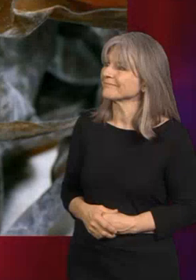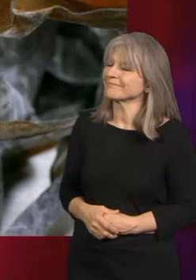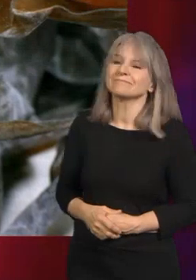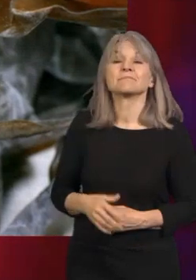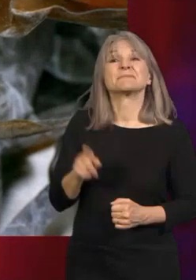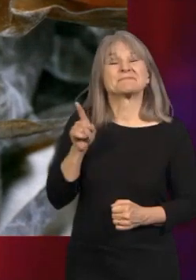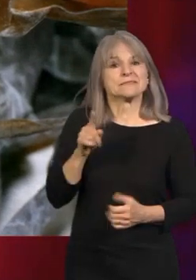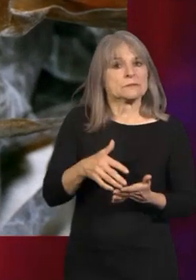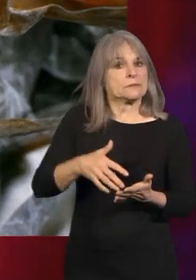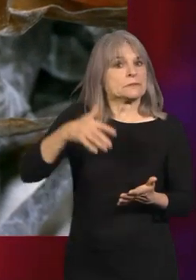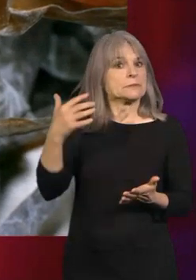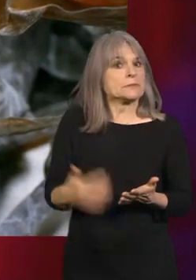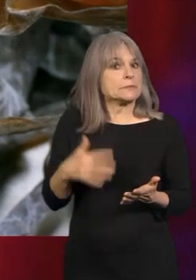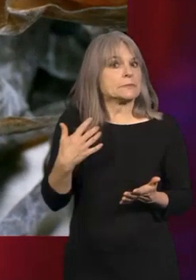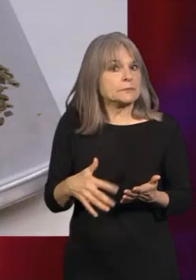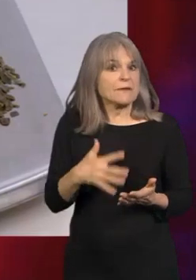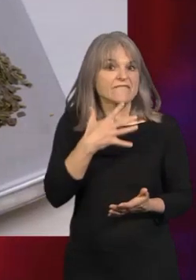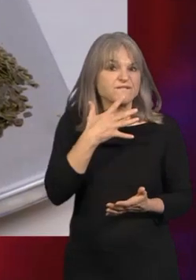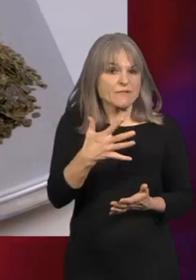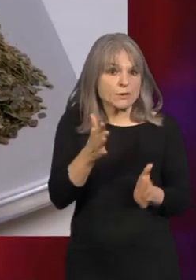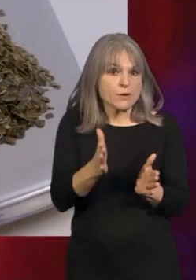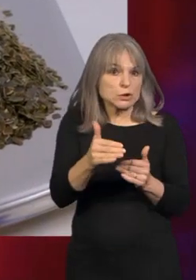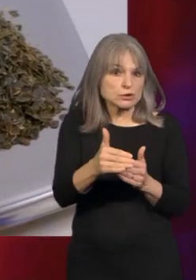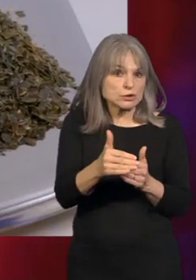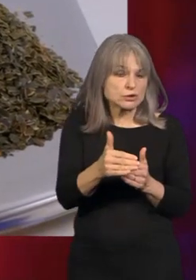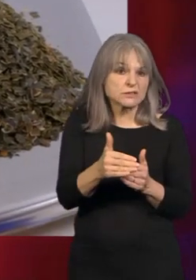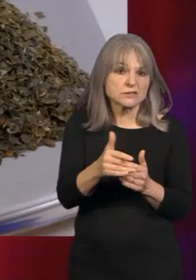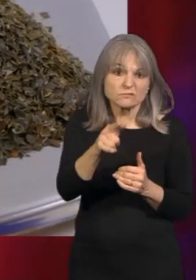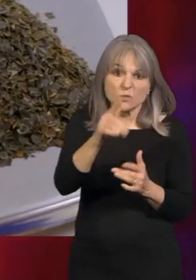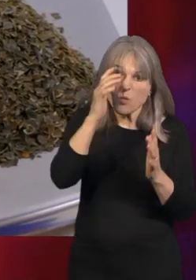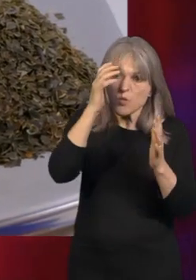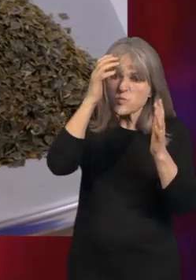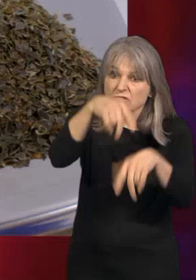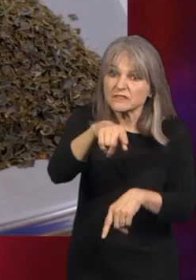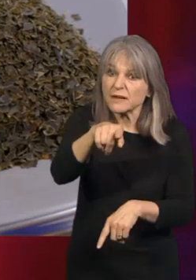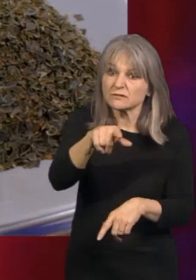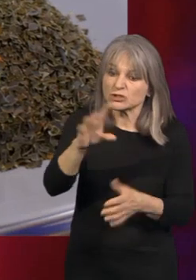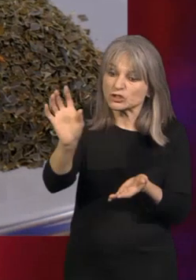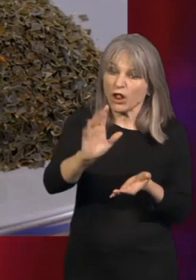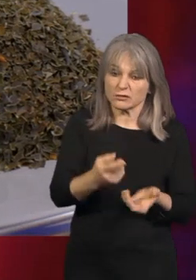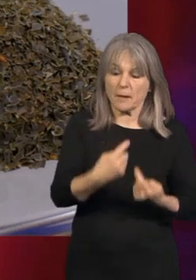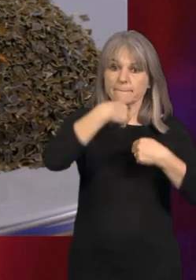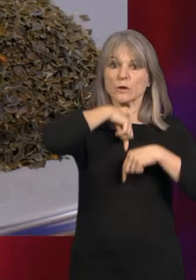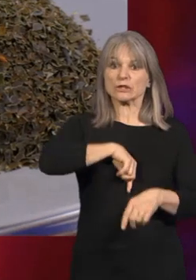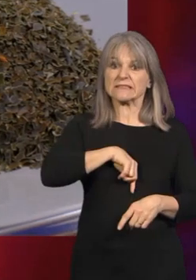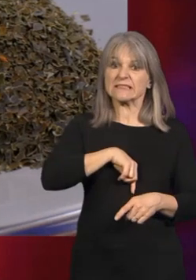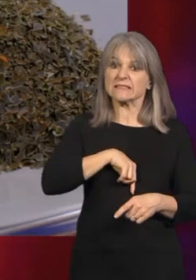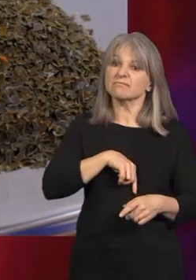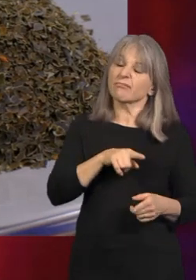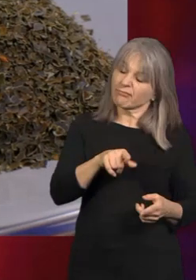is expensive, over £5 a box. But if you're concerned about your salt intake, it is a